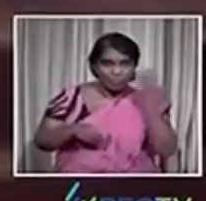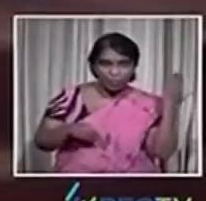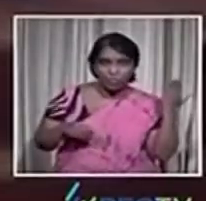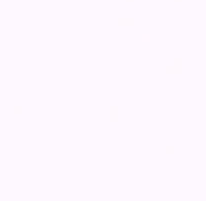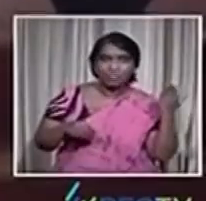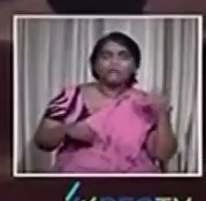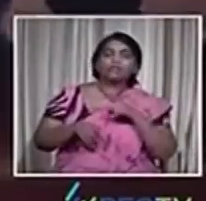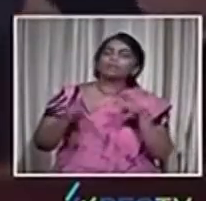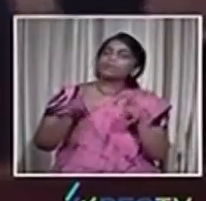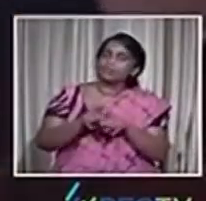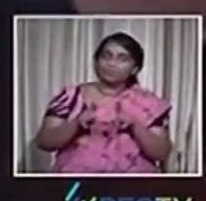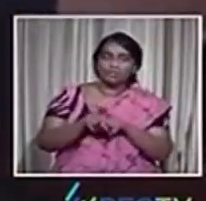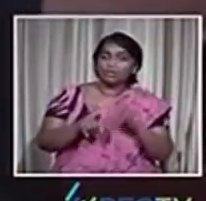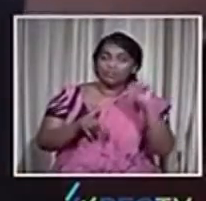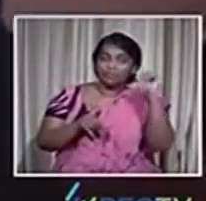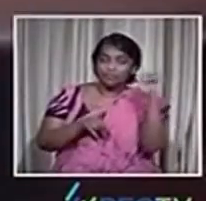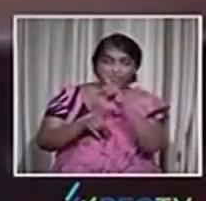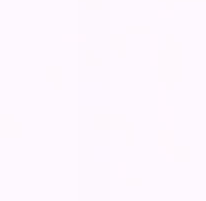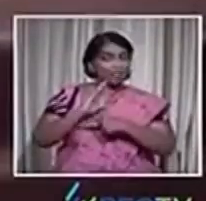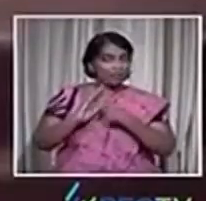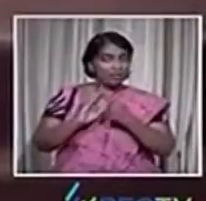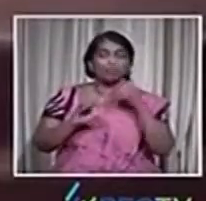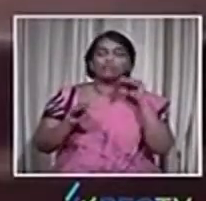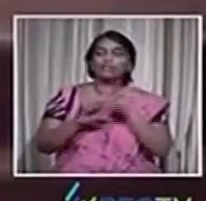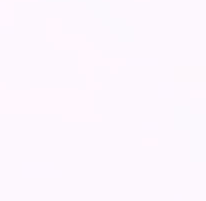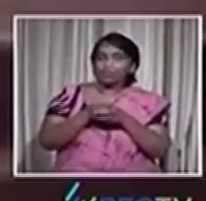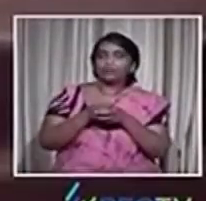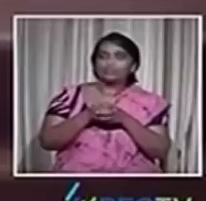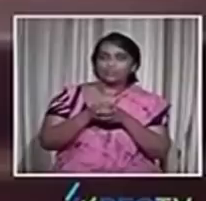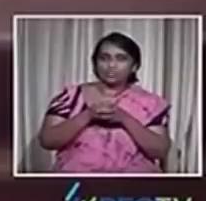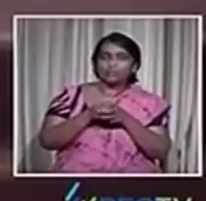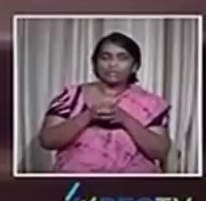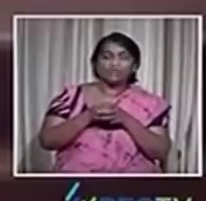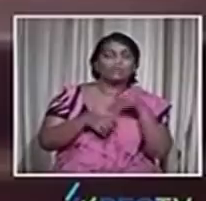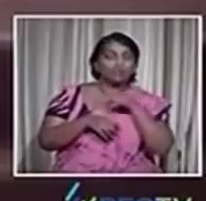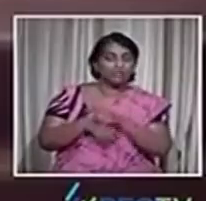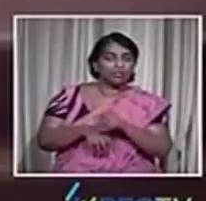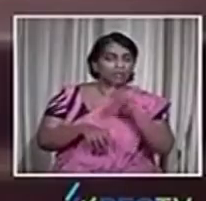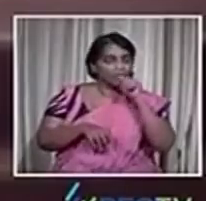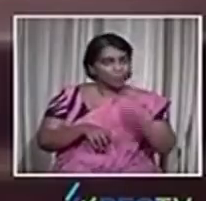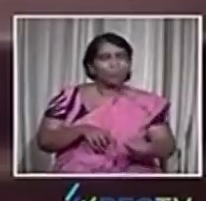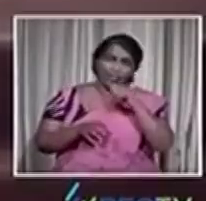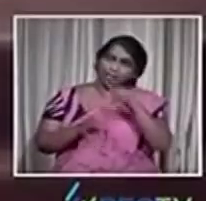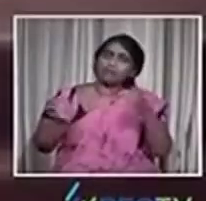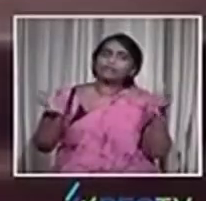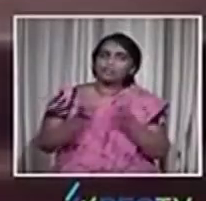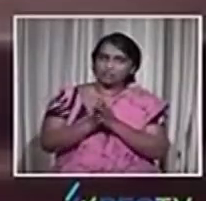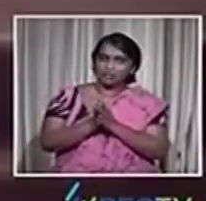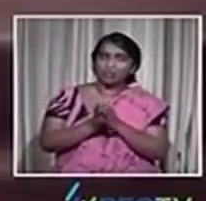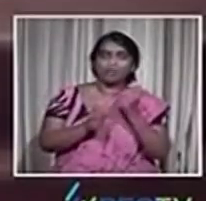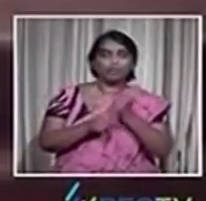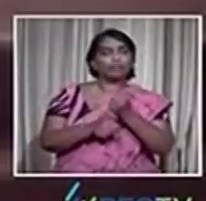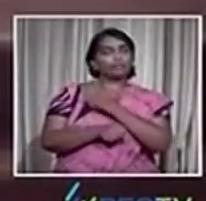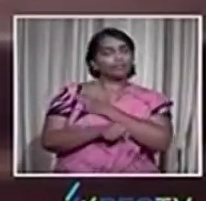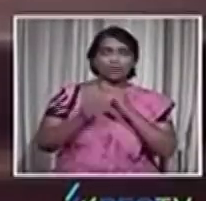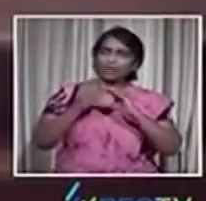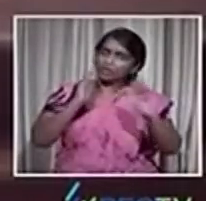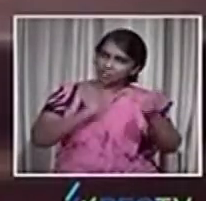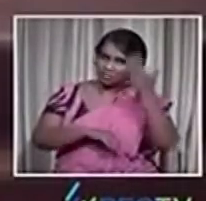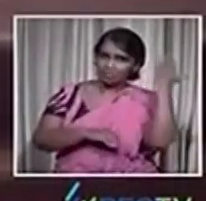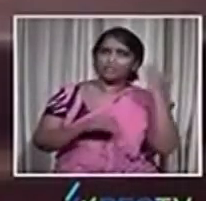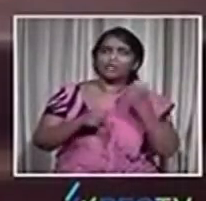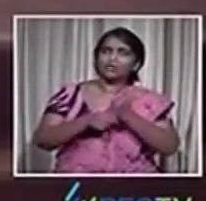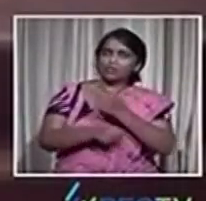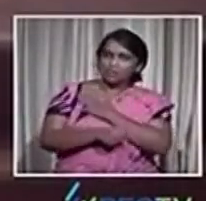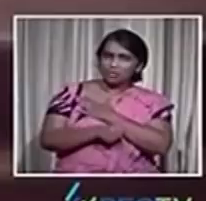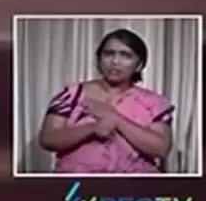an opinion where all 225 must go home. The general public appoints the 225. We need to reach a common consensus to develop